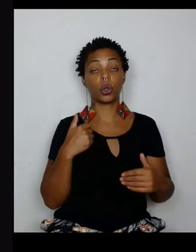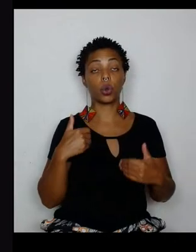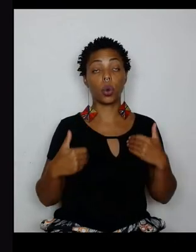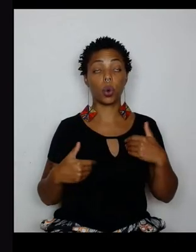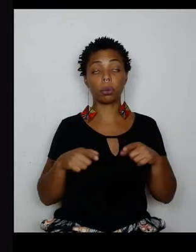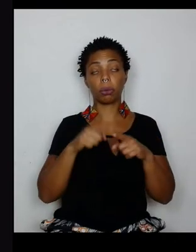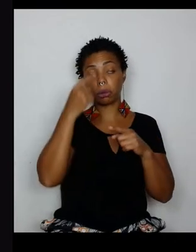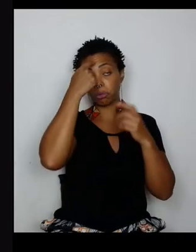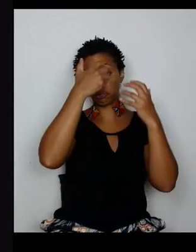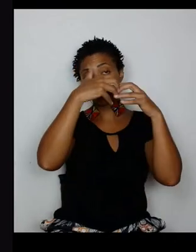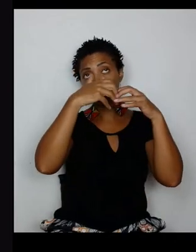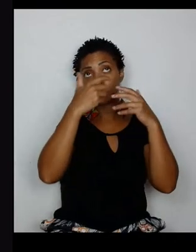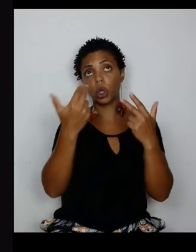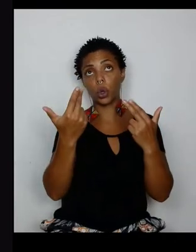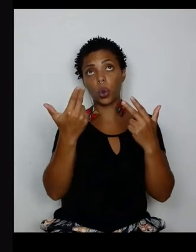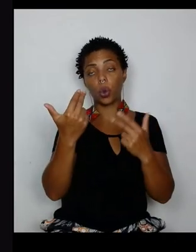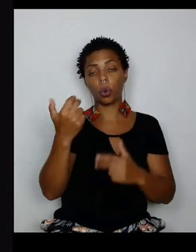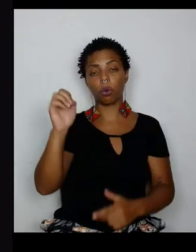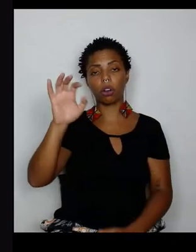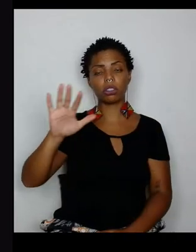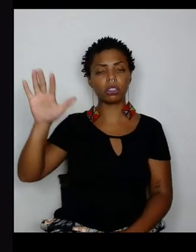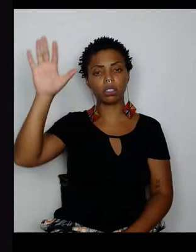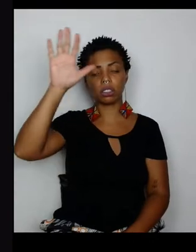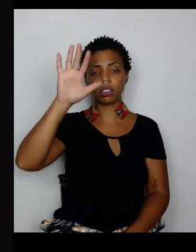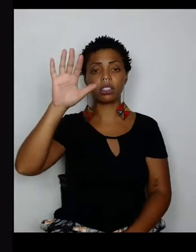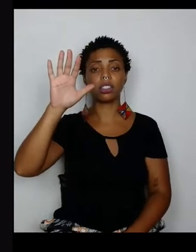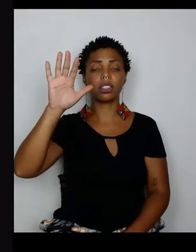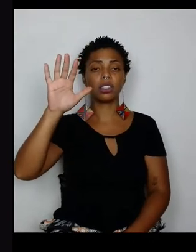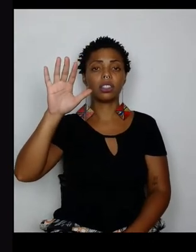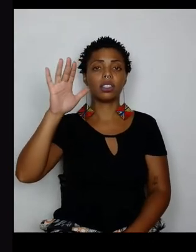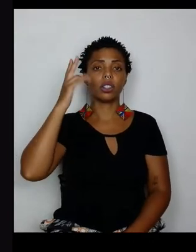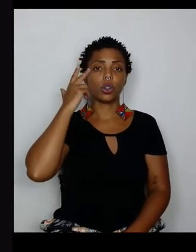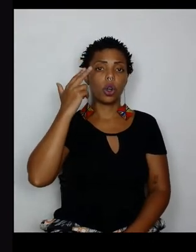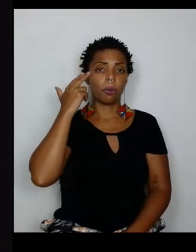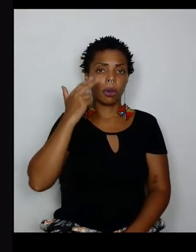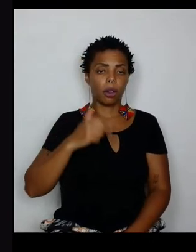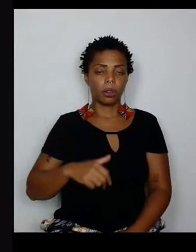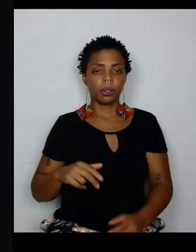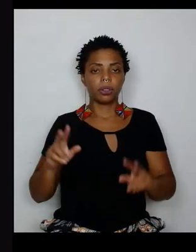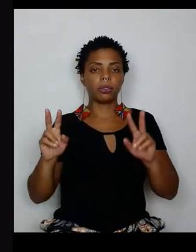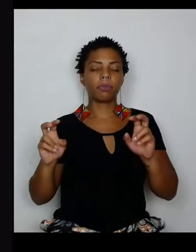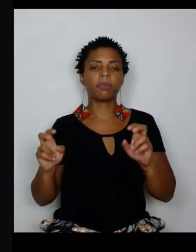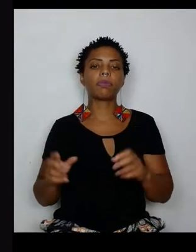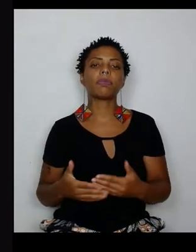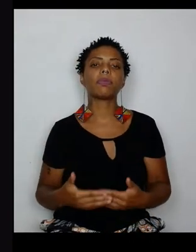end quote next but there was another signification